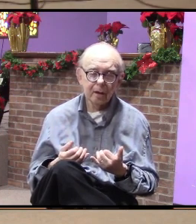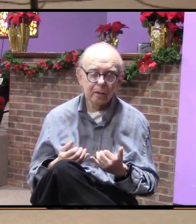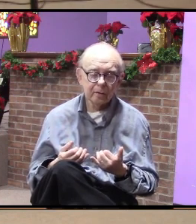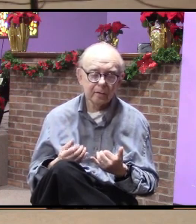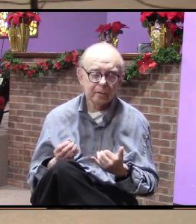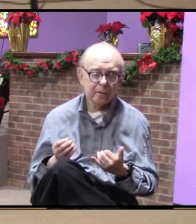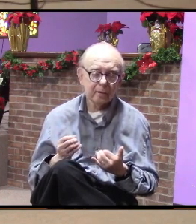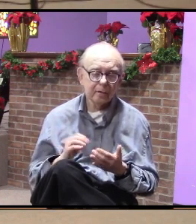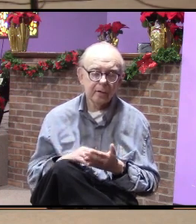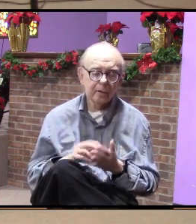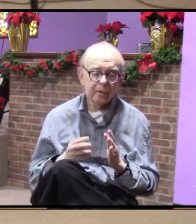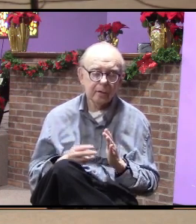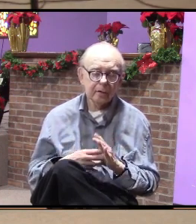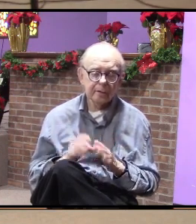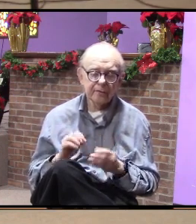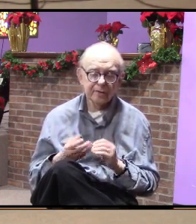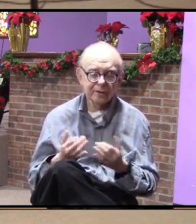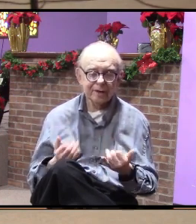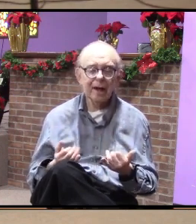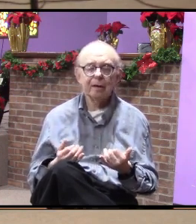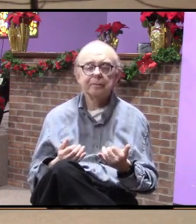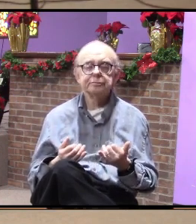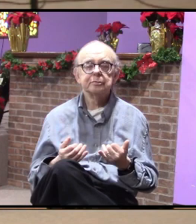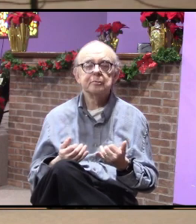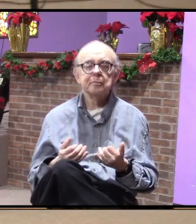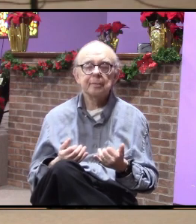And so that needs to be fixed right now.